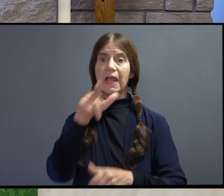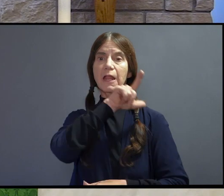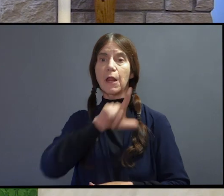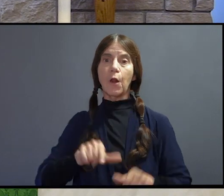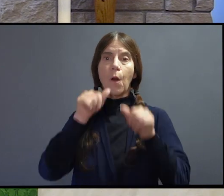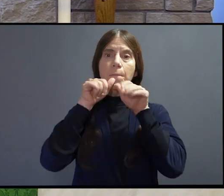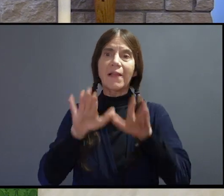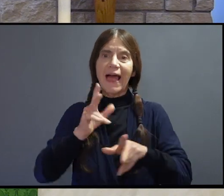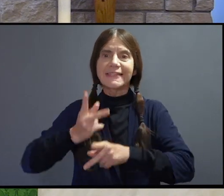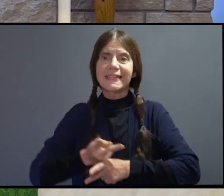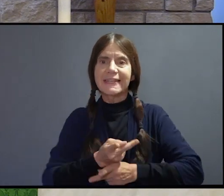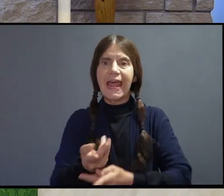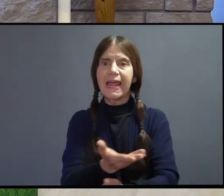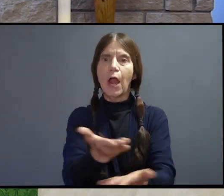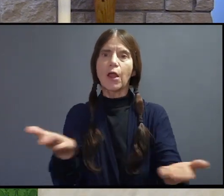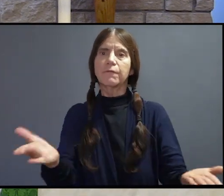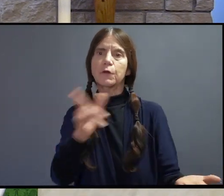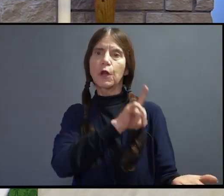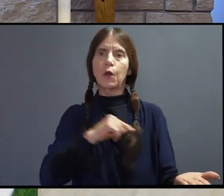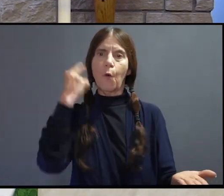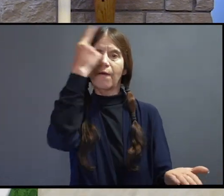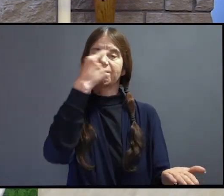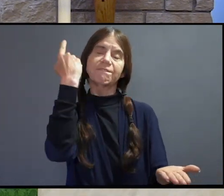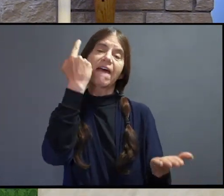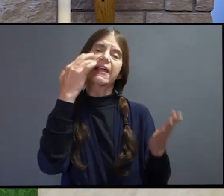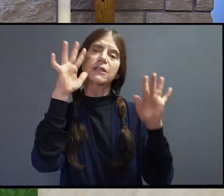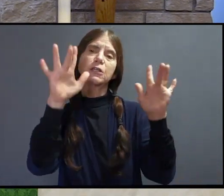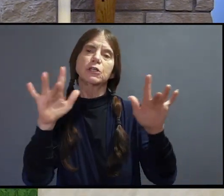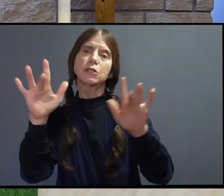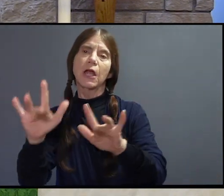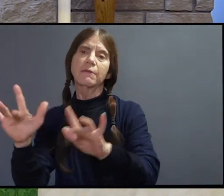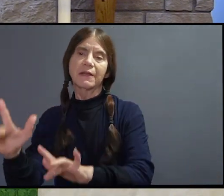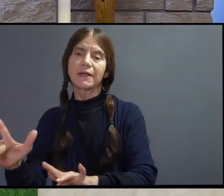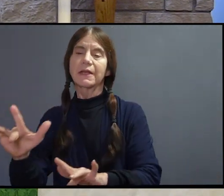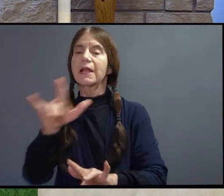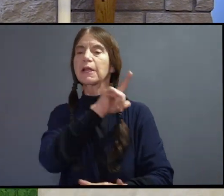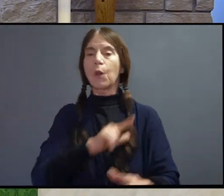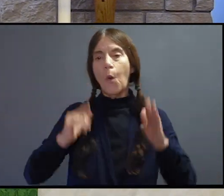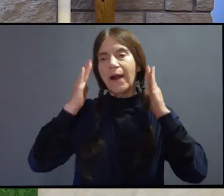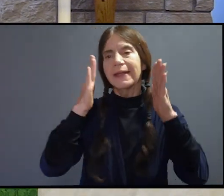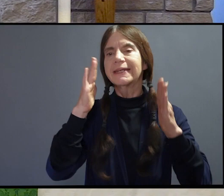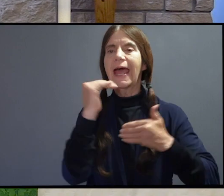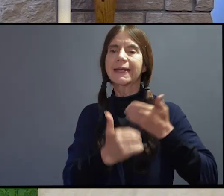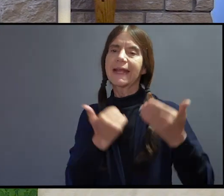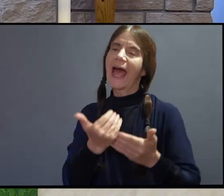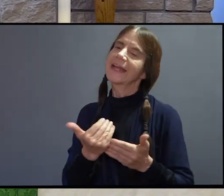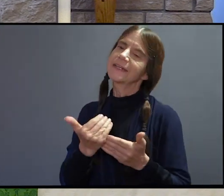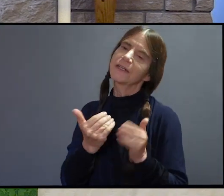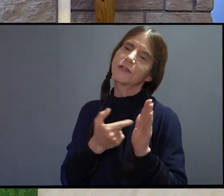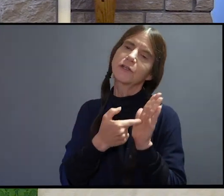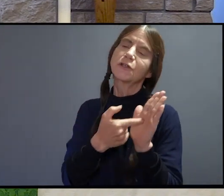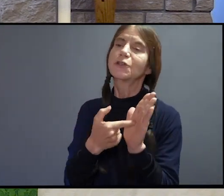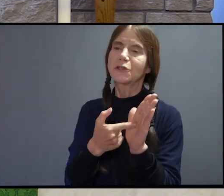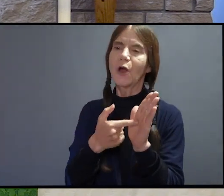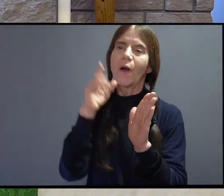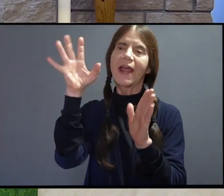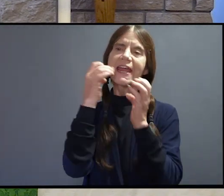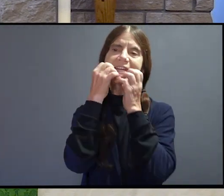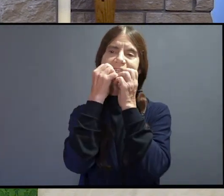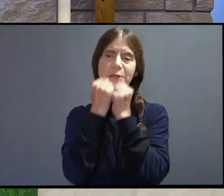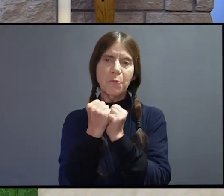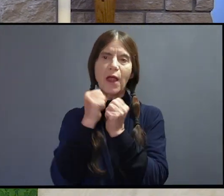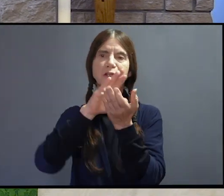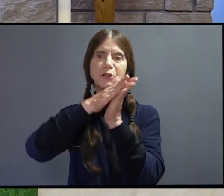The Lord bless you and keep you. The Lord make his face shine upon you and be gracious unto you. The Lord look upon you